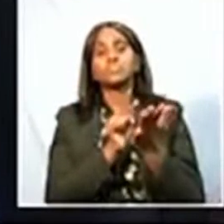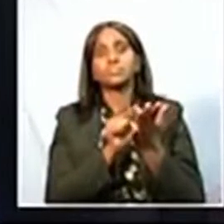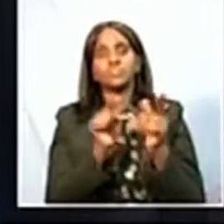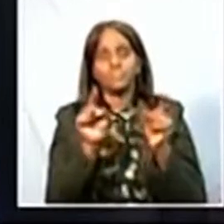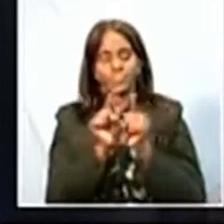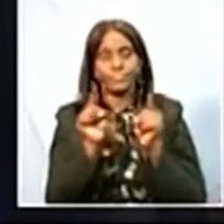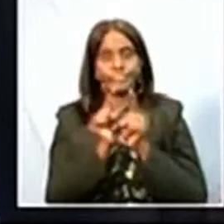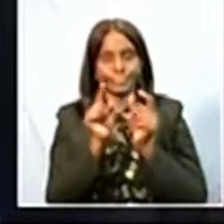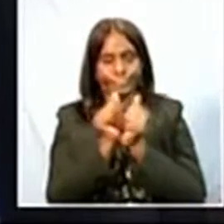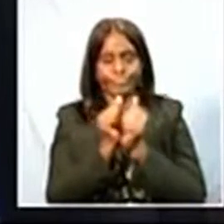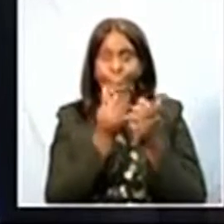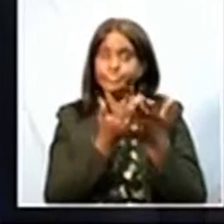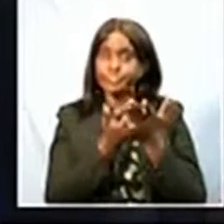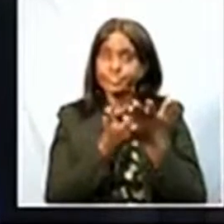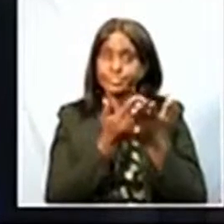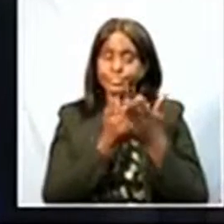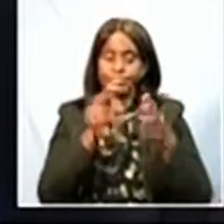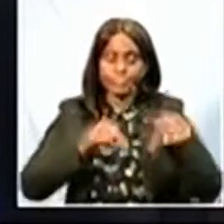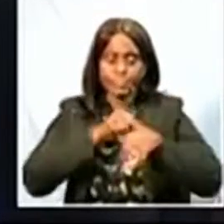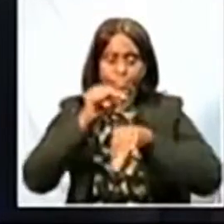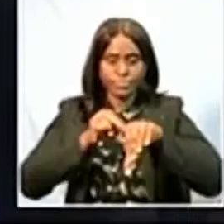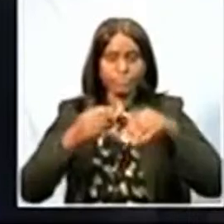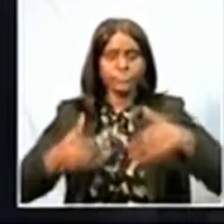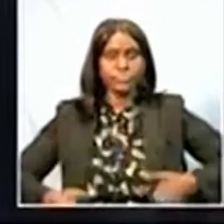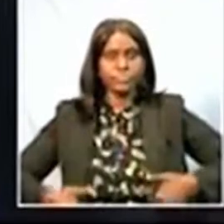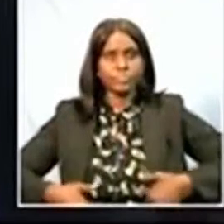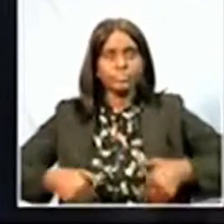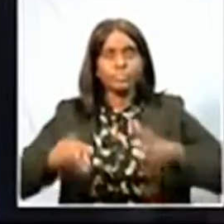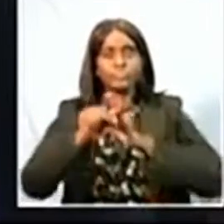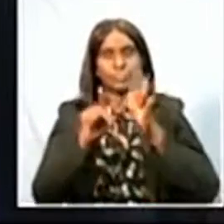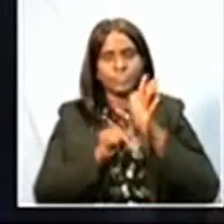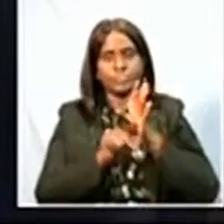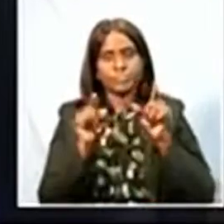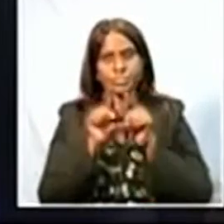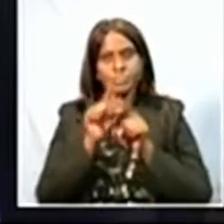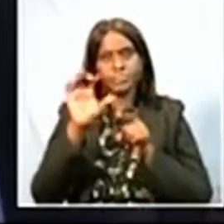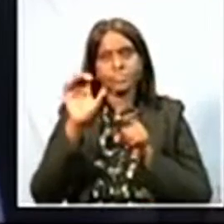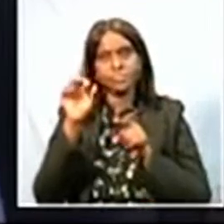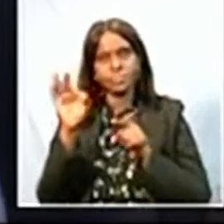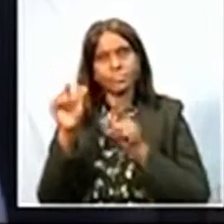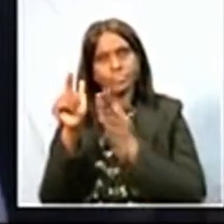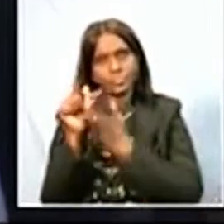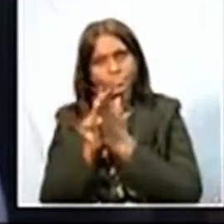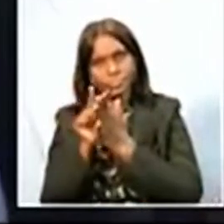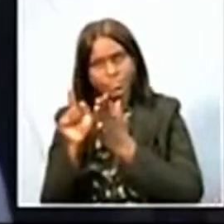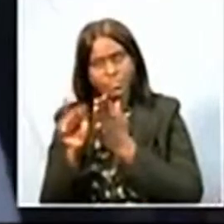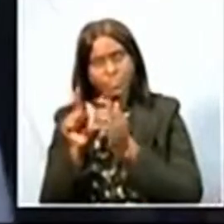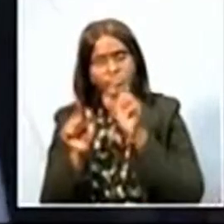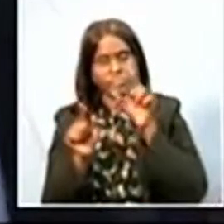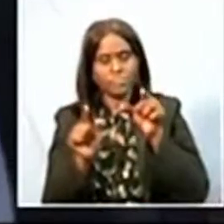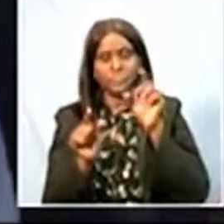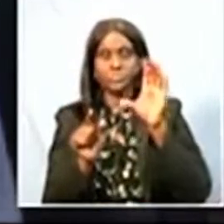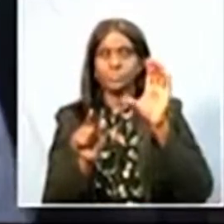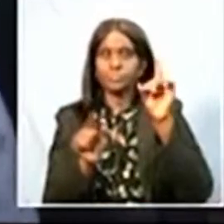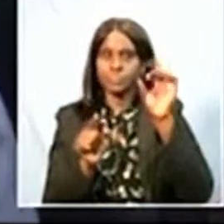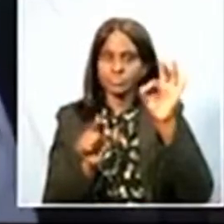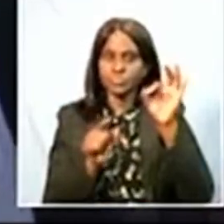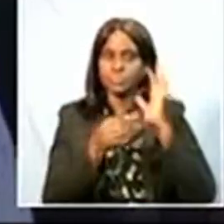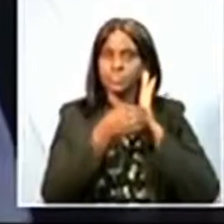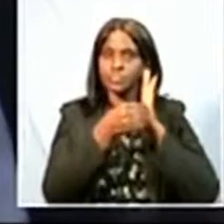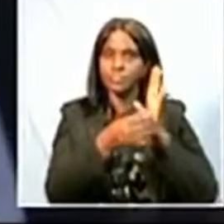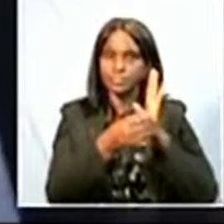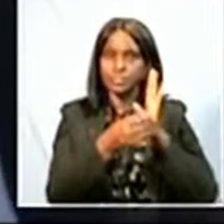And the National Youth Police, the CDF Act, the CDF guidelines